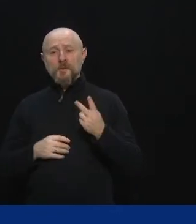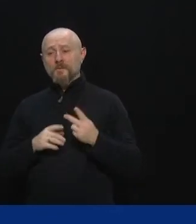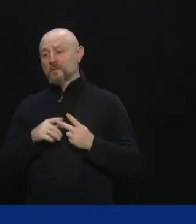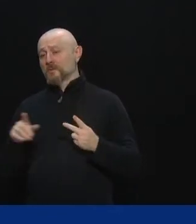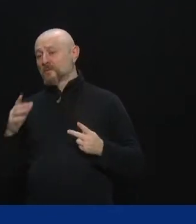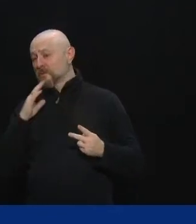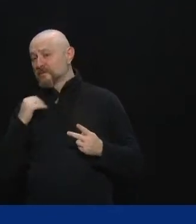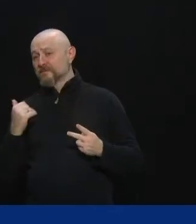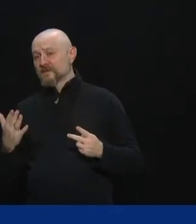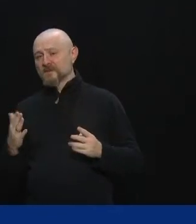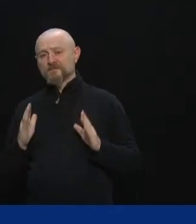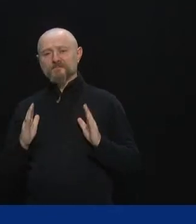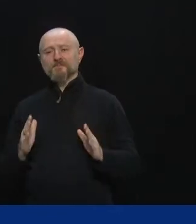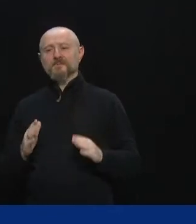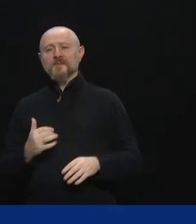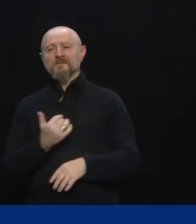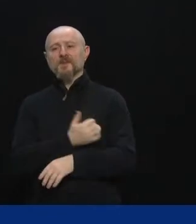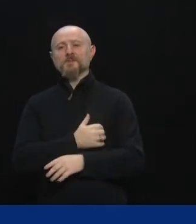in